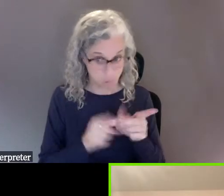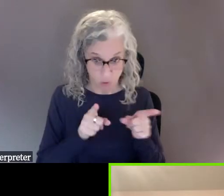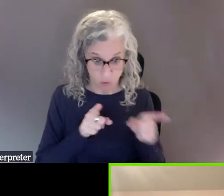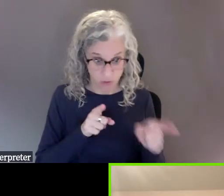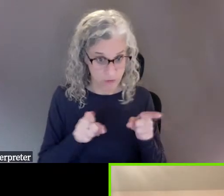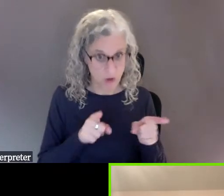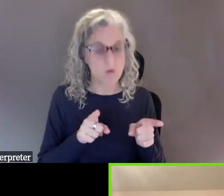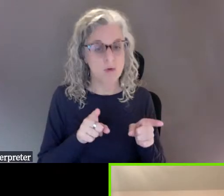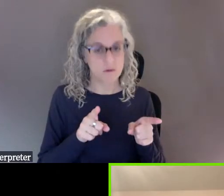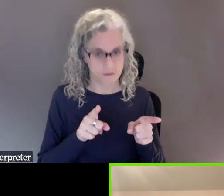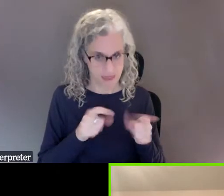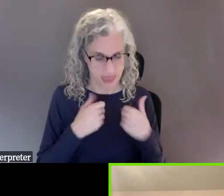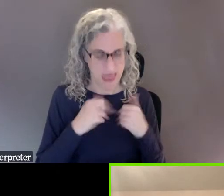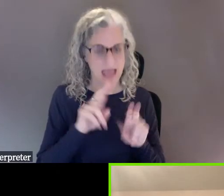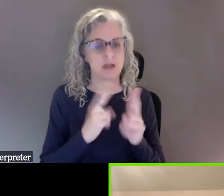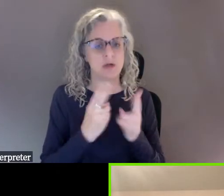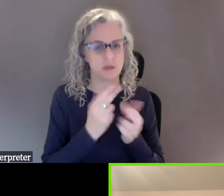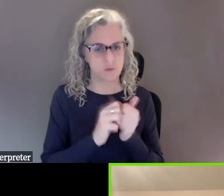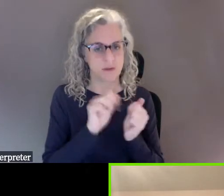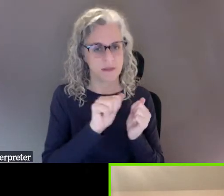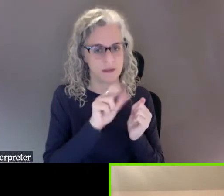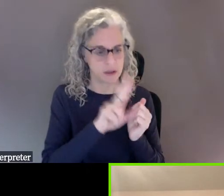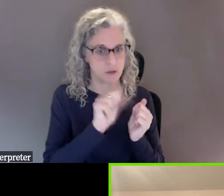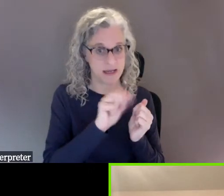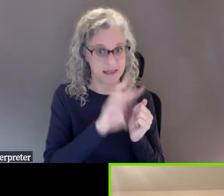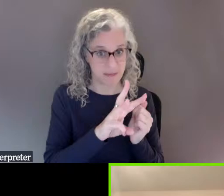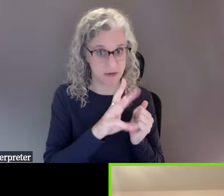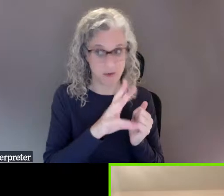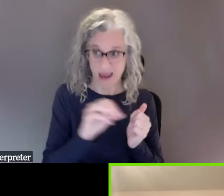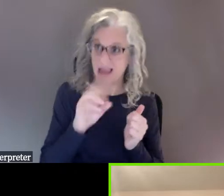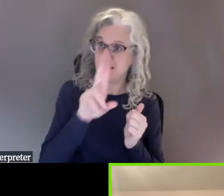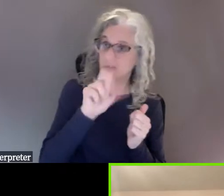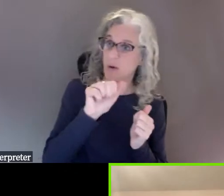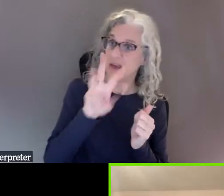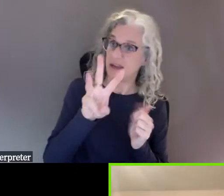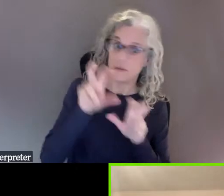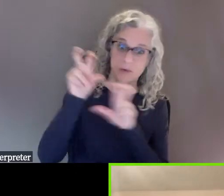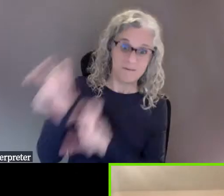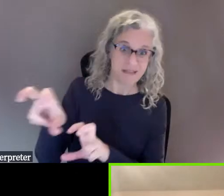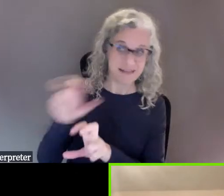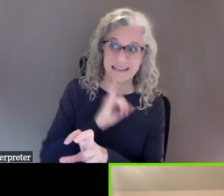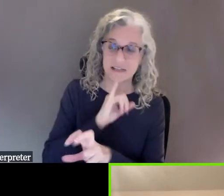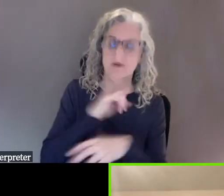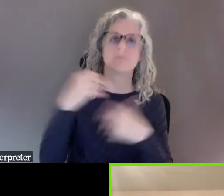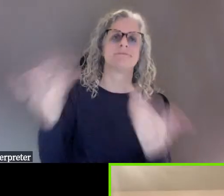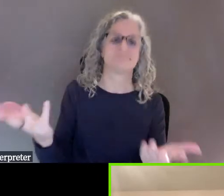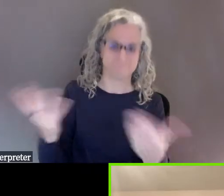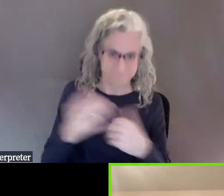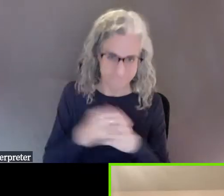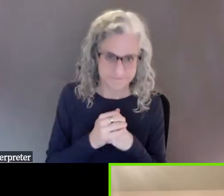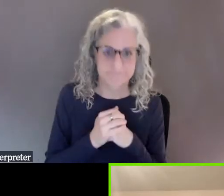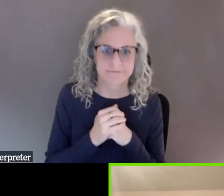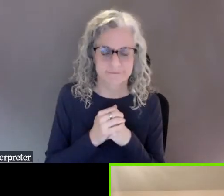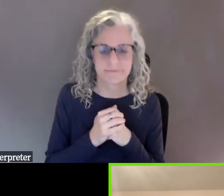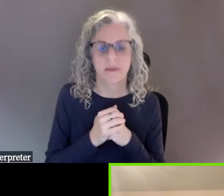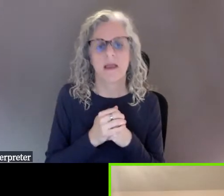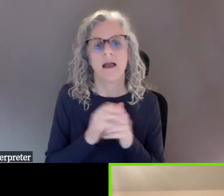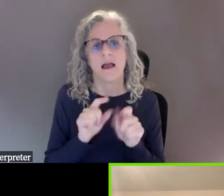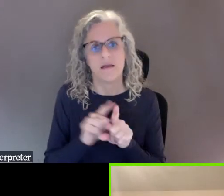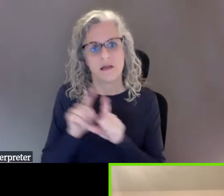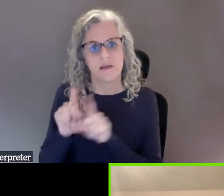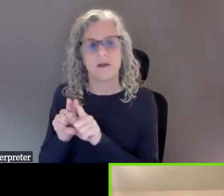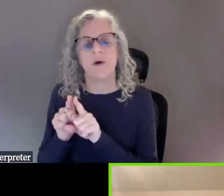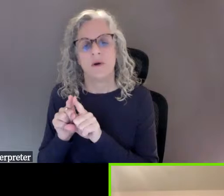unionized with UAW, and UAW had these investments. So for me, I looked at I've also supported a lot on the university